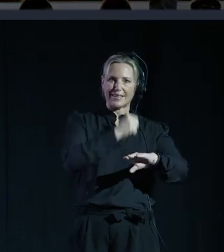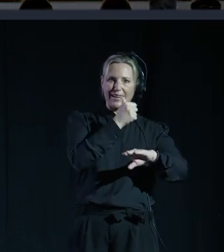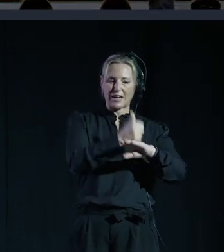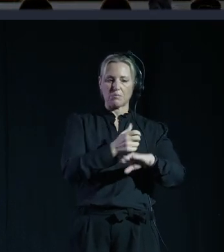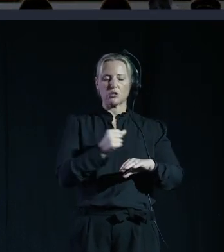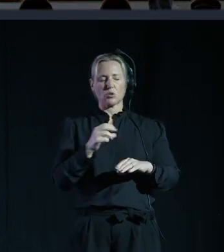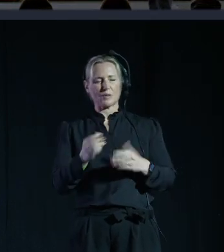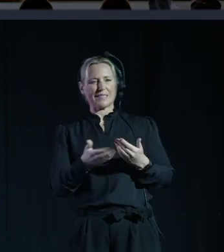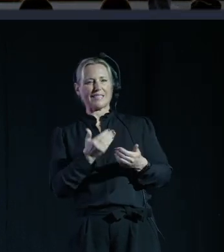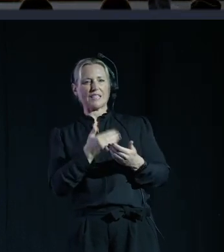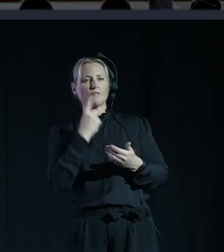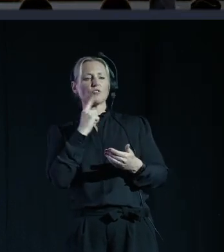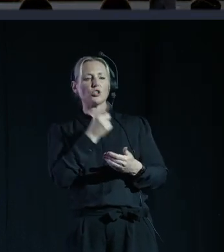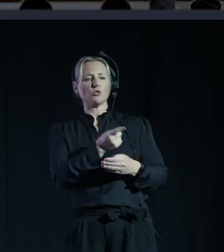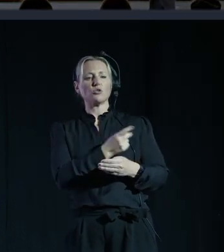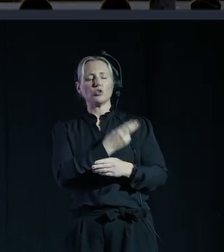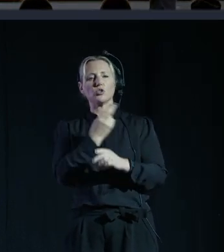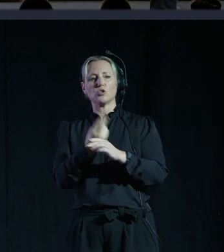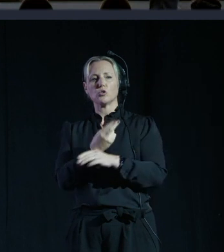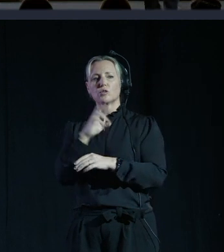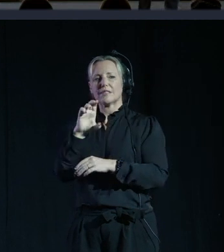use your CI/CD jobs.